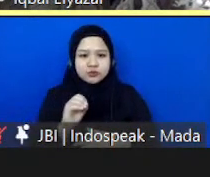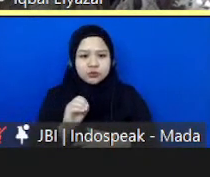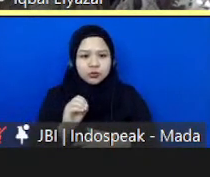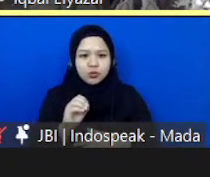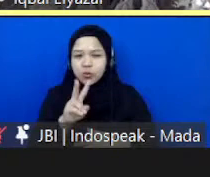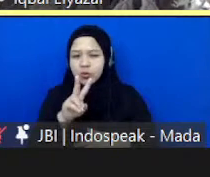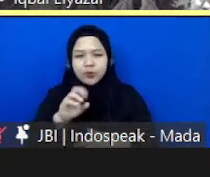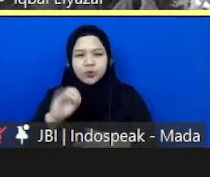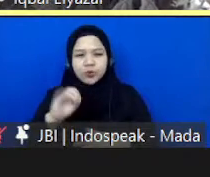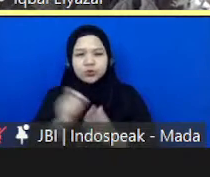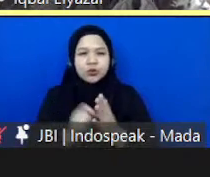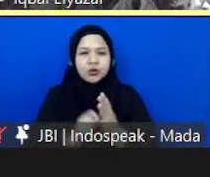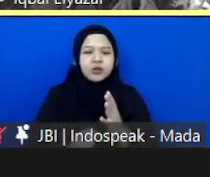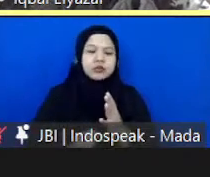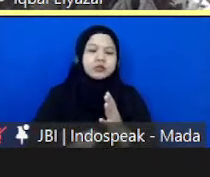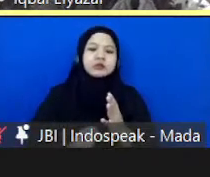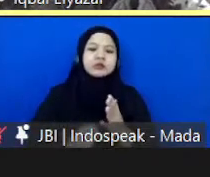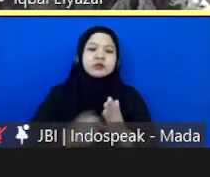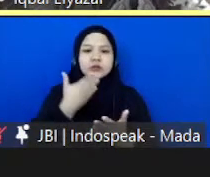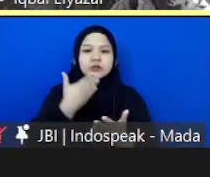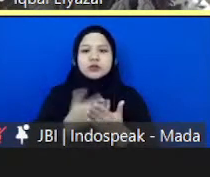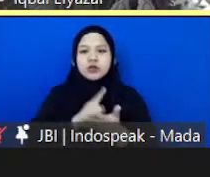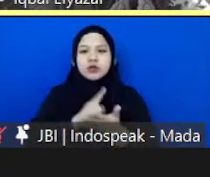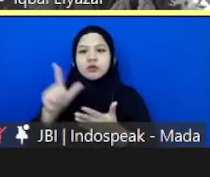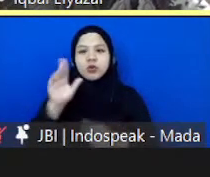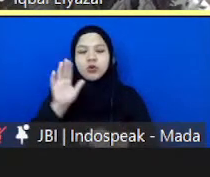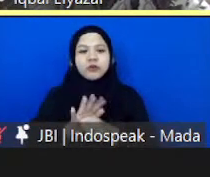Tremor Project. Thank you, the Love for COVID, and thank you for the